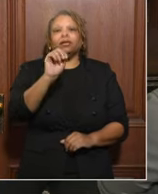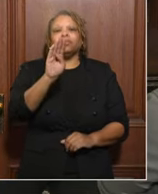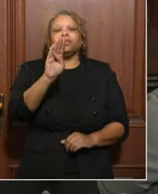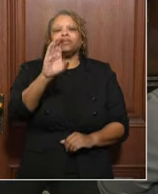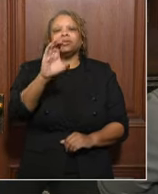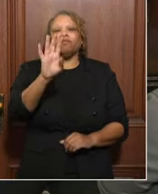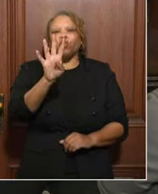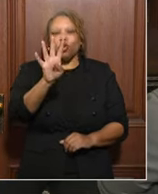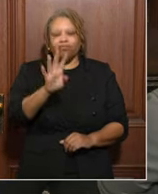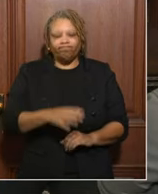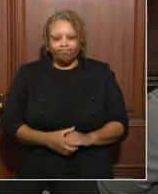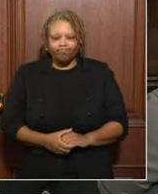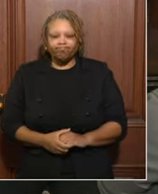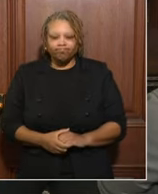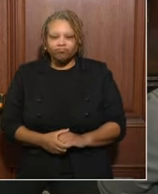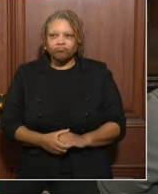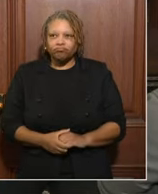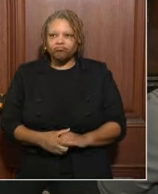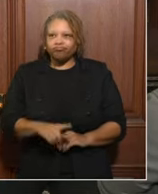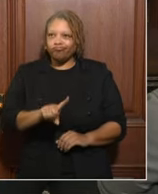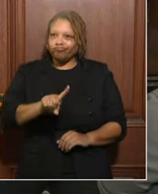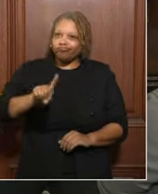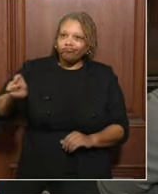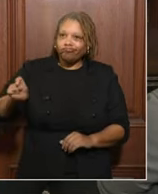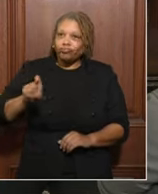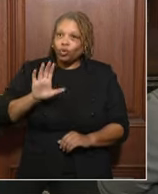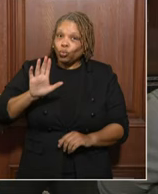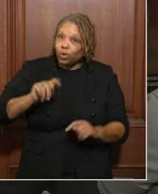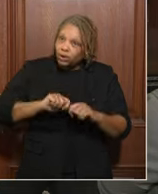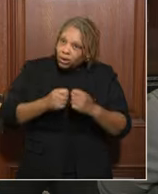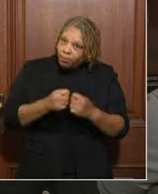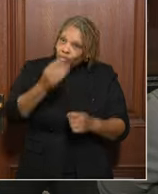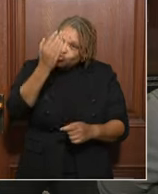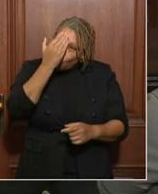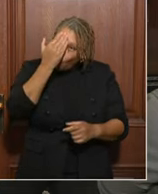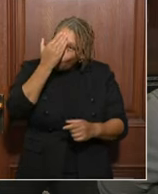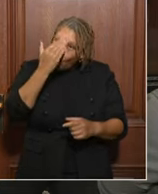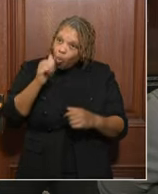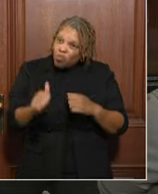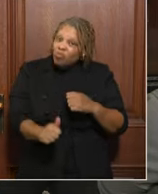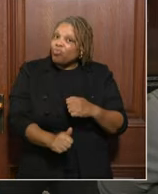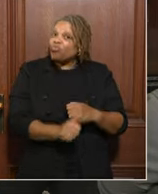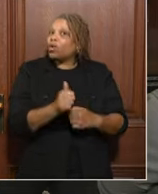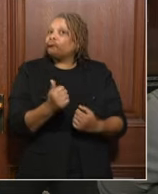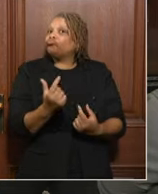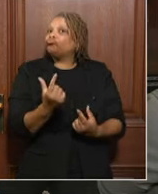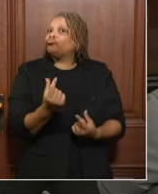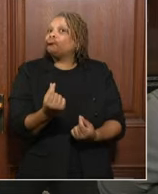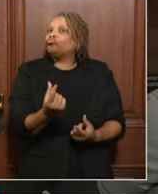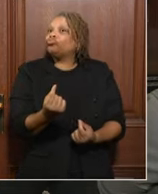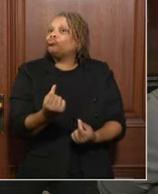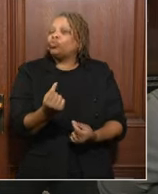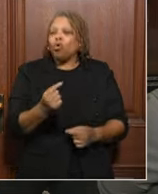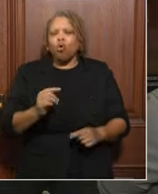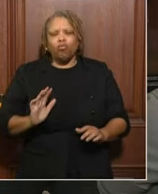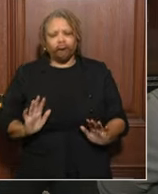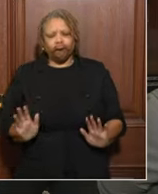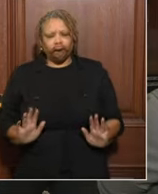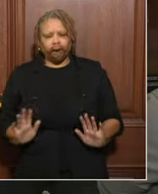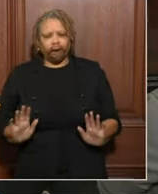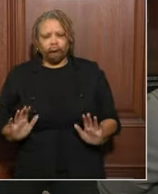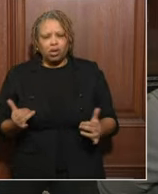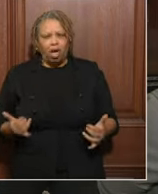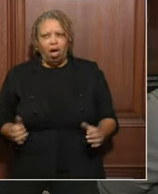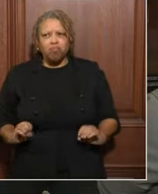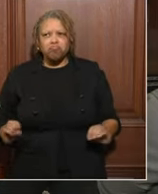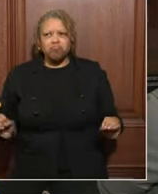any credible threats inside D.C. at this time? No, and we have not reported any credible threats. Part of